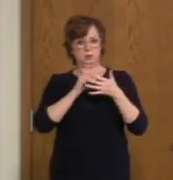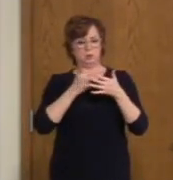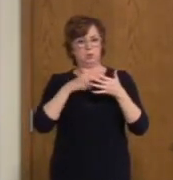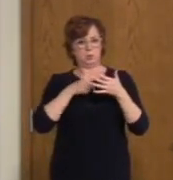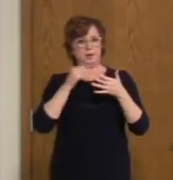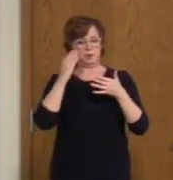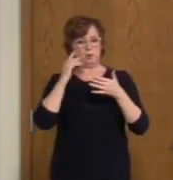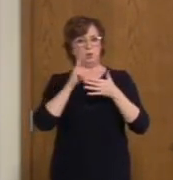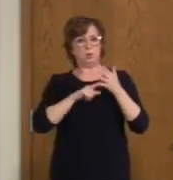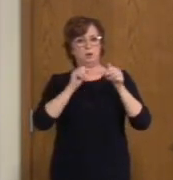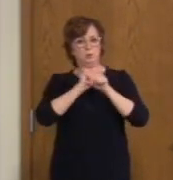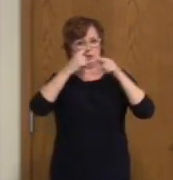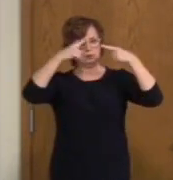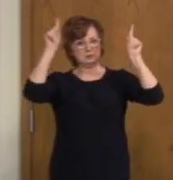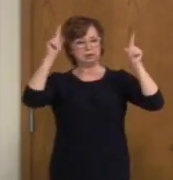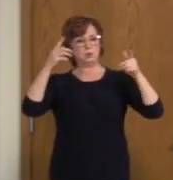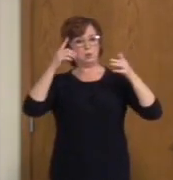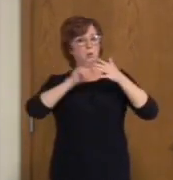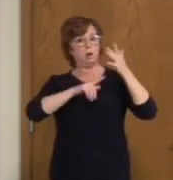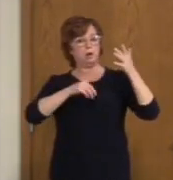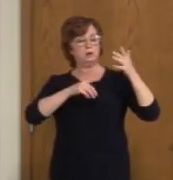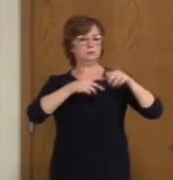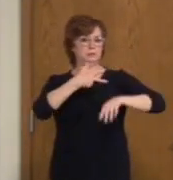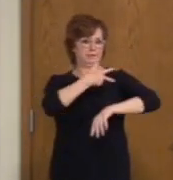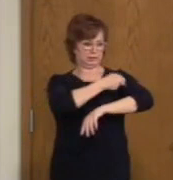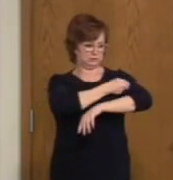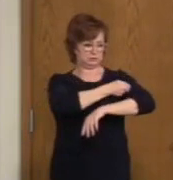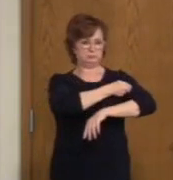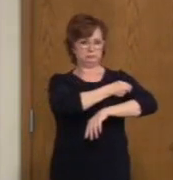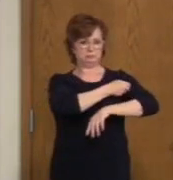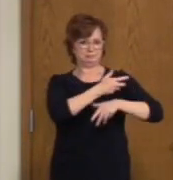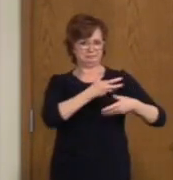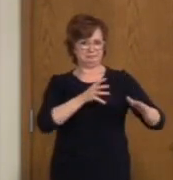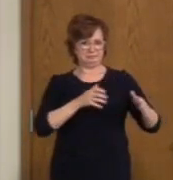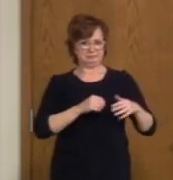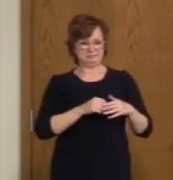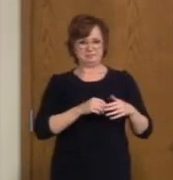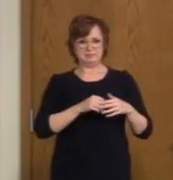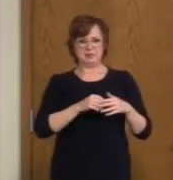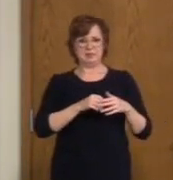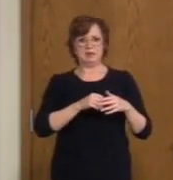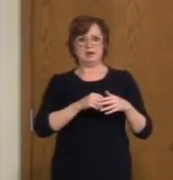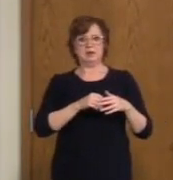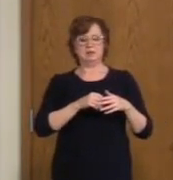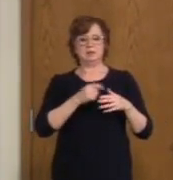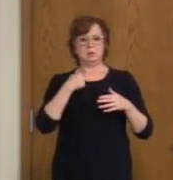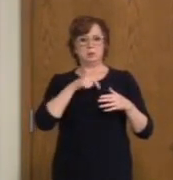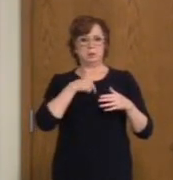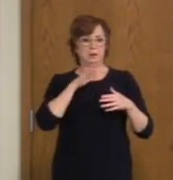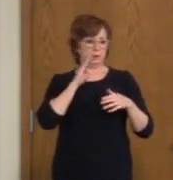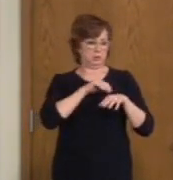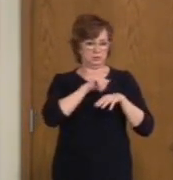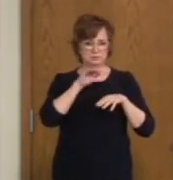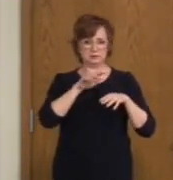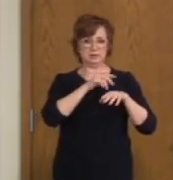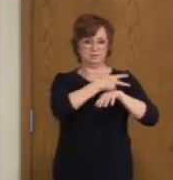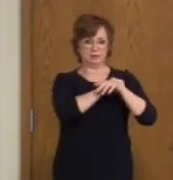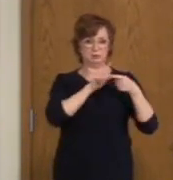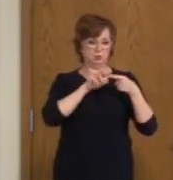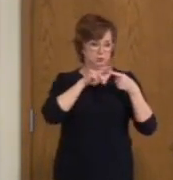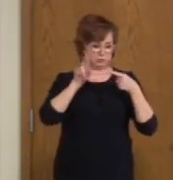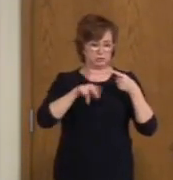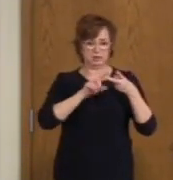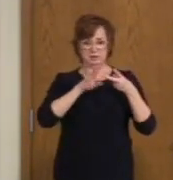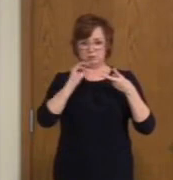targeting many of the vaccines that we are receiving over the course of this week and next week into the areas of Moose Jaw, of Regina,